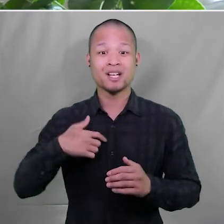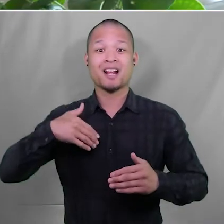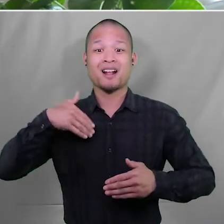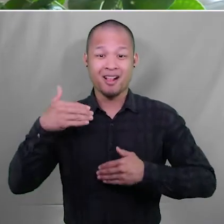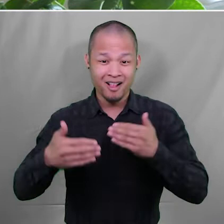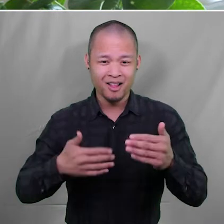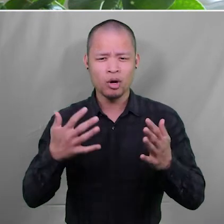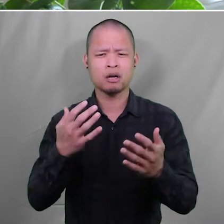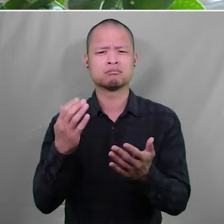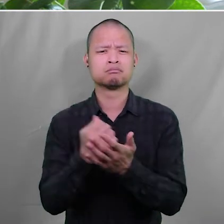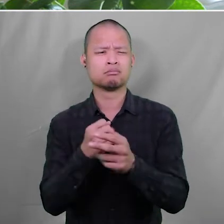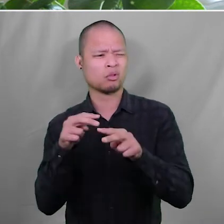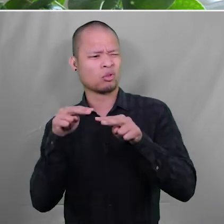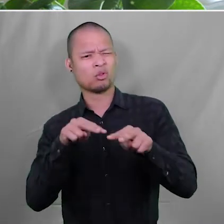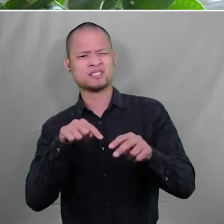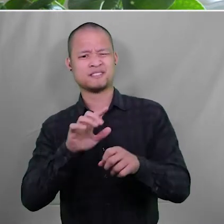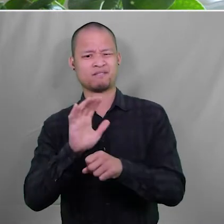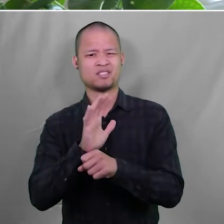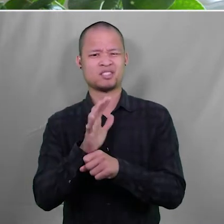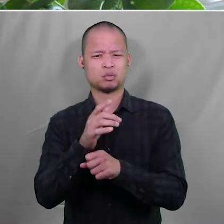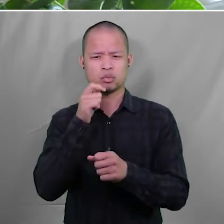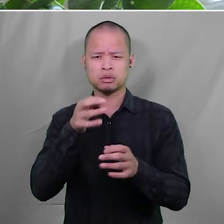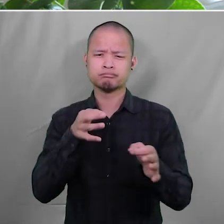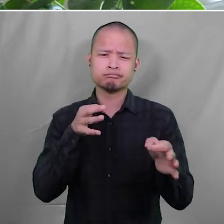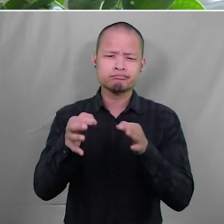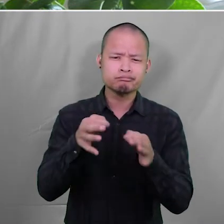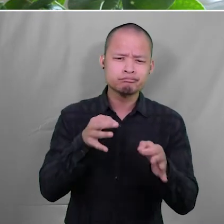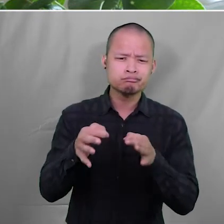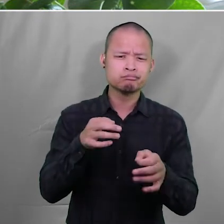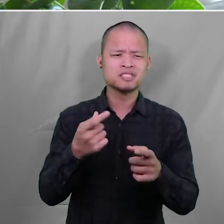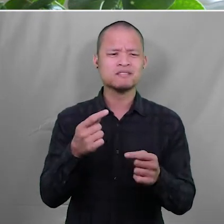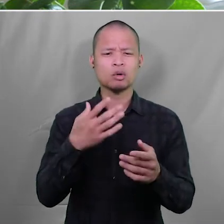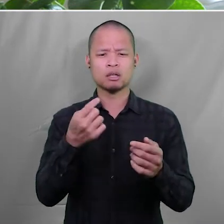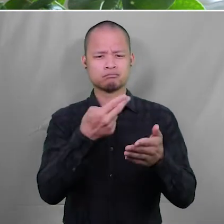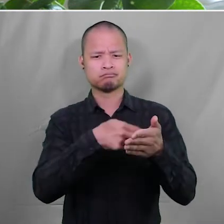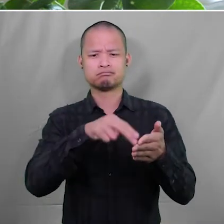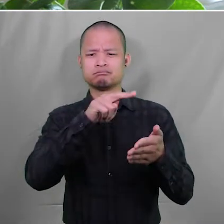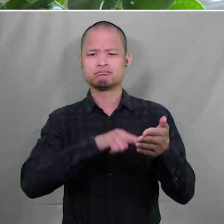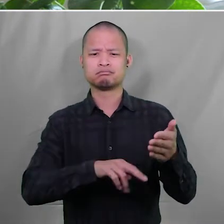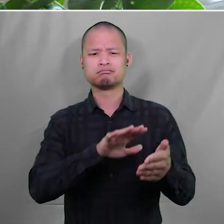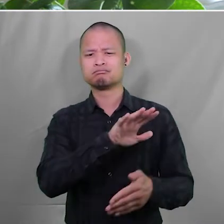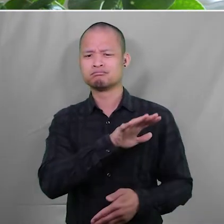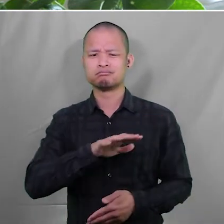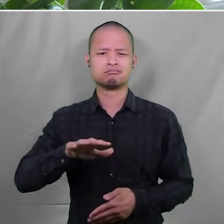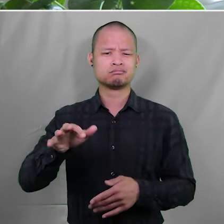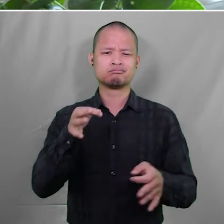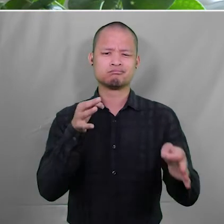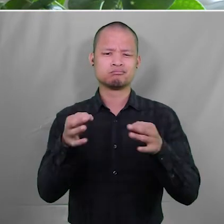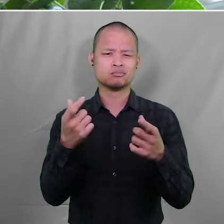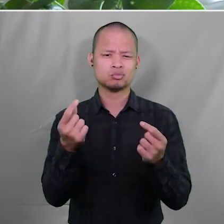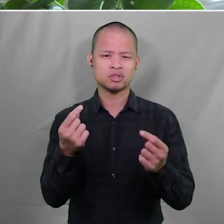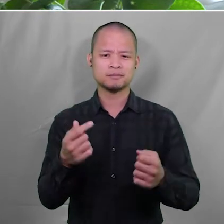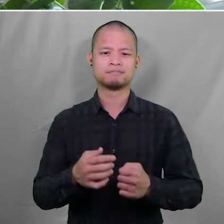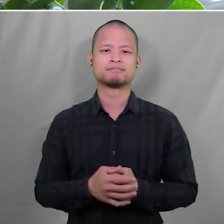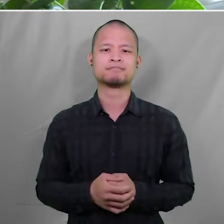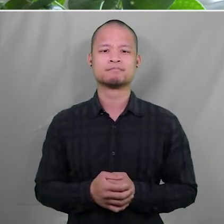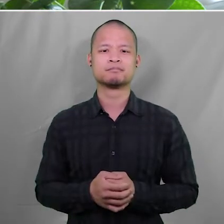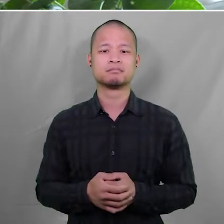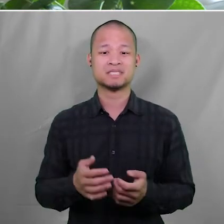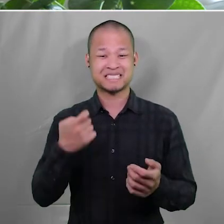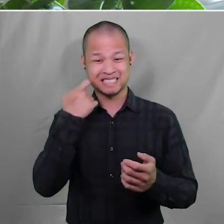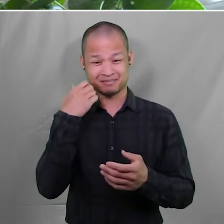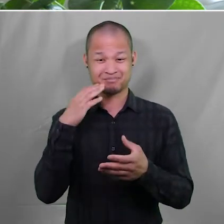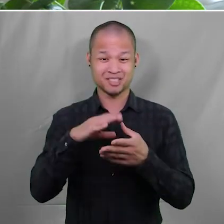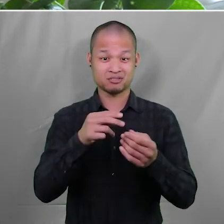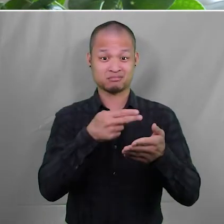we're going to take a look at a video that walks us through the highlights of the Convention on the Rights of People with Disabilities. So as